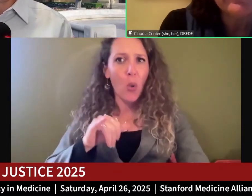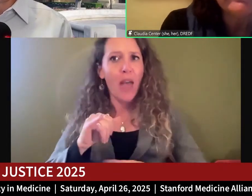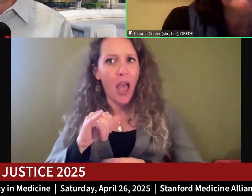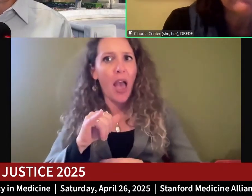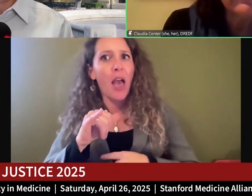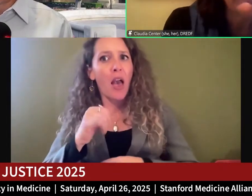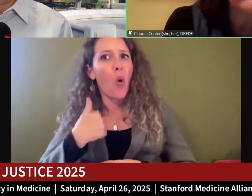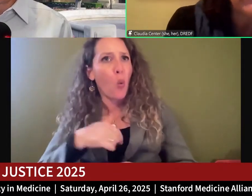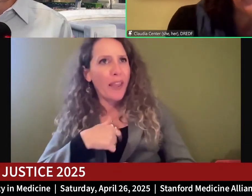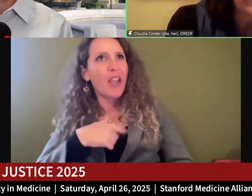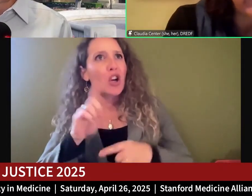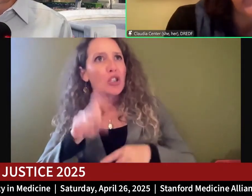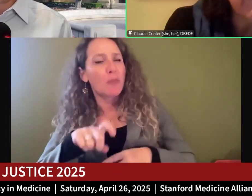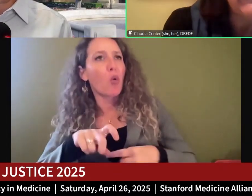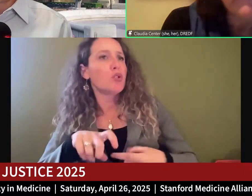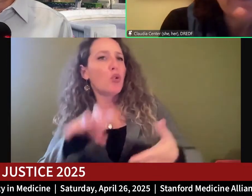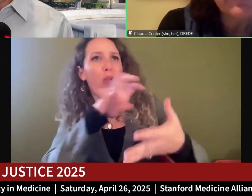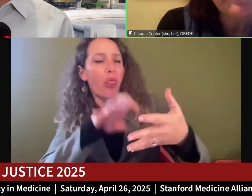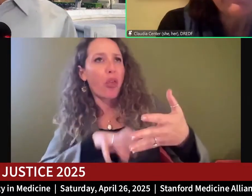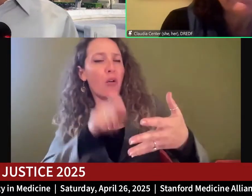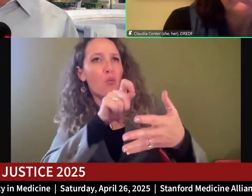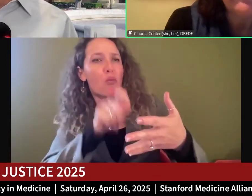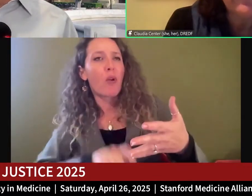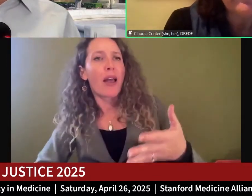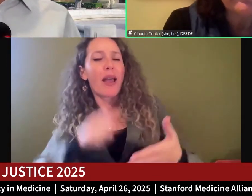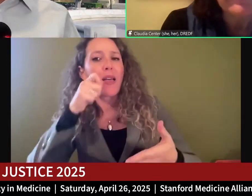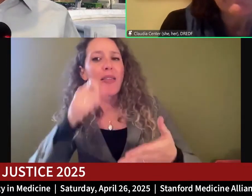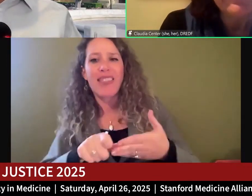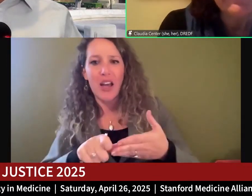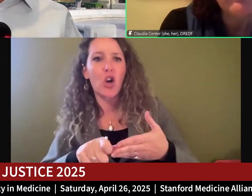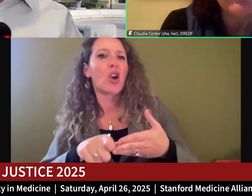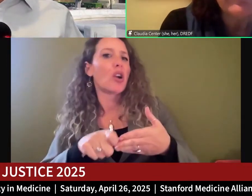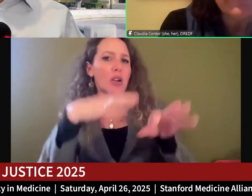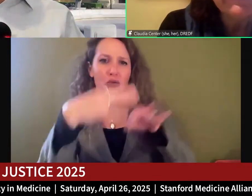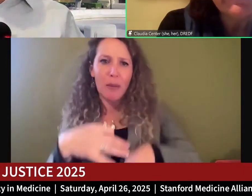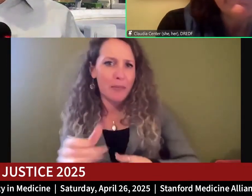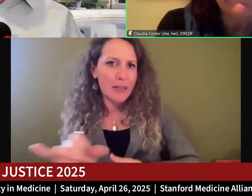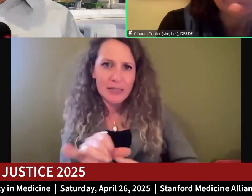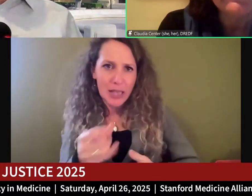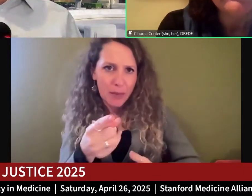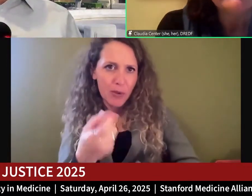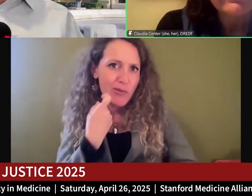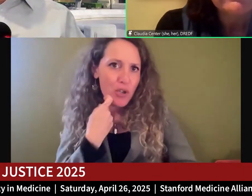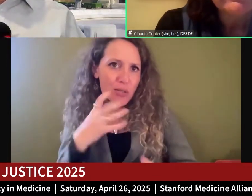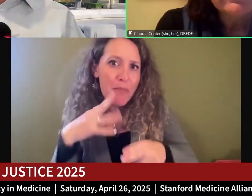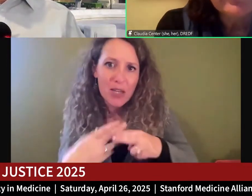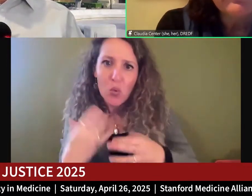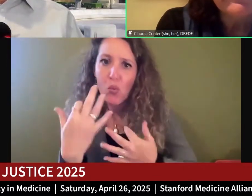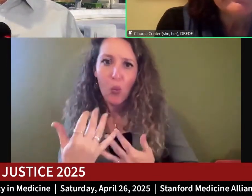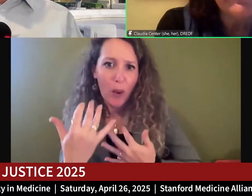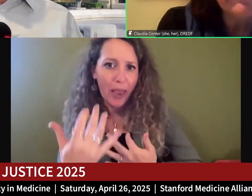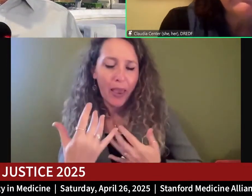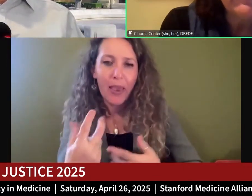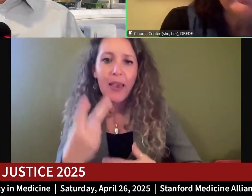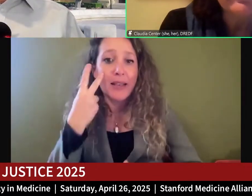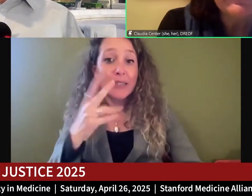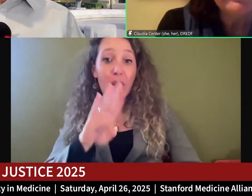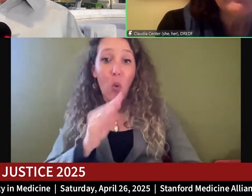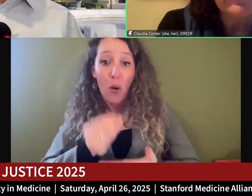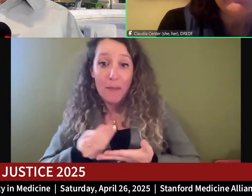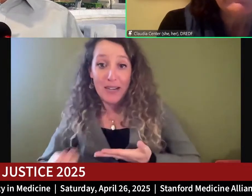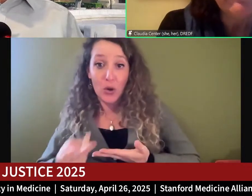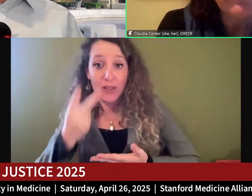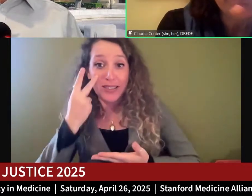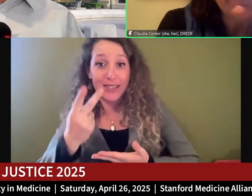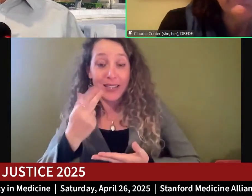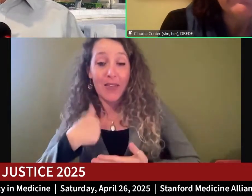write a letter expressing the same principles as you're describing, and we'll wait to see your materials to make sure